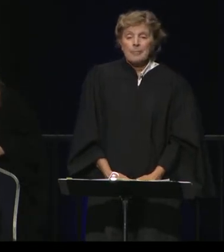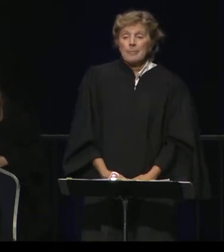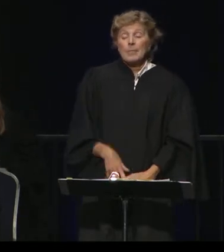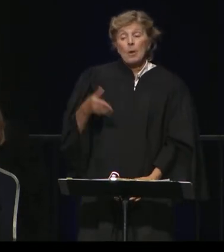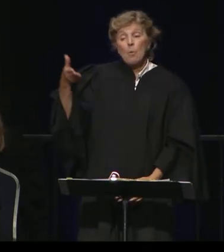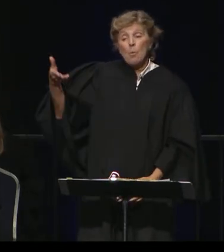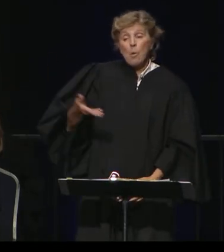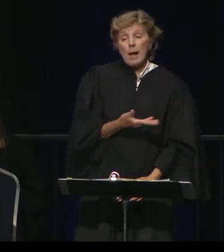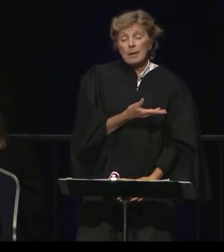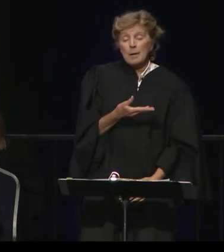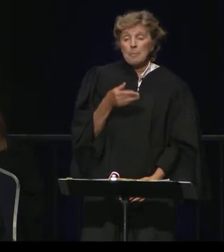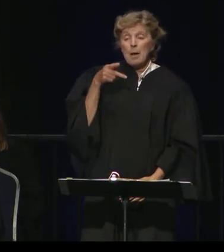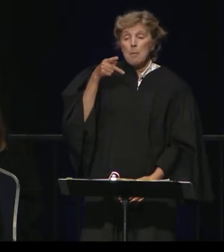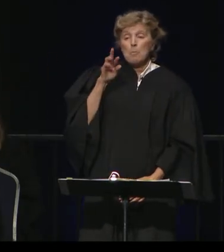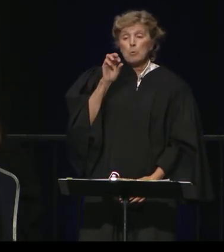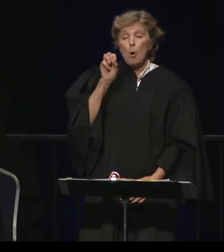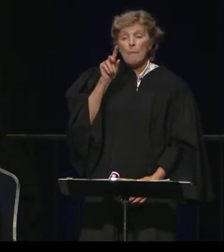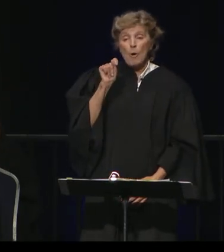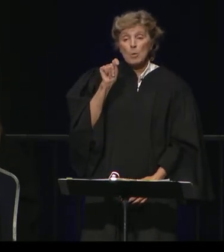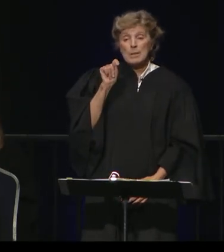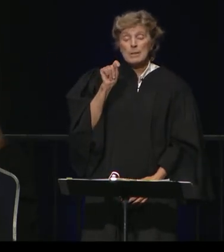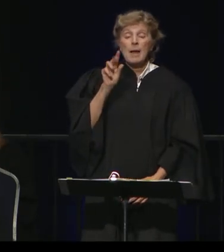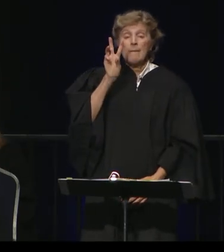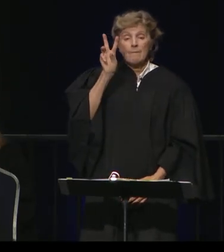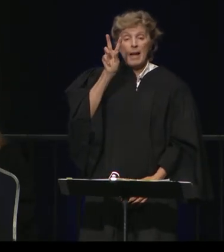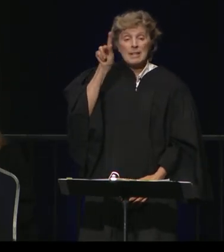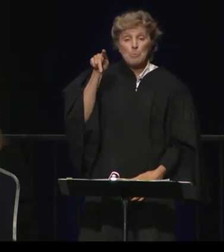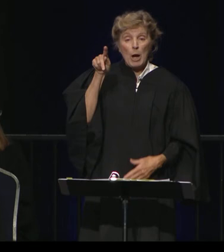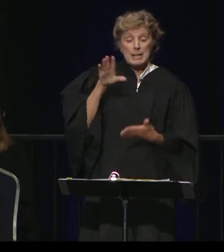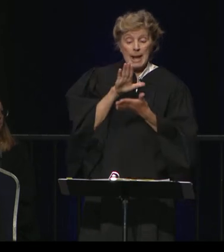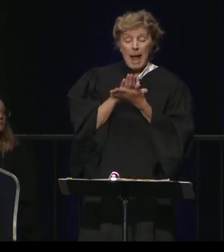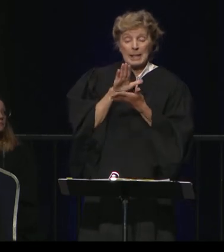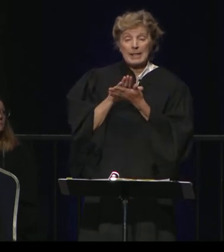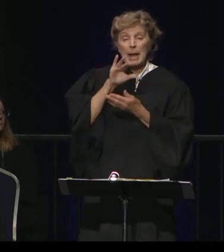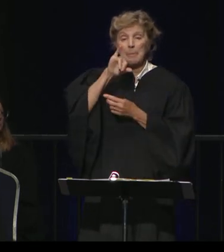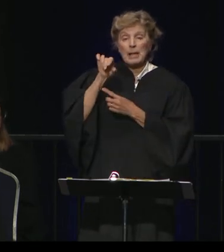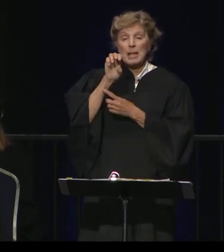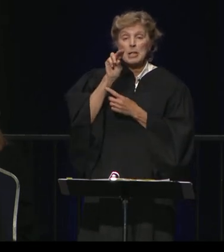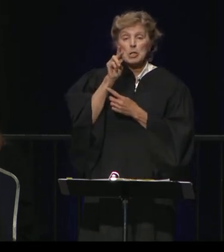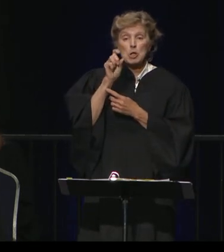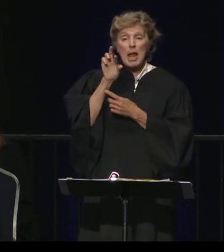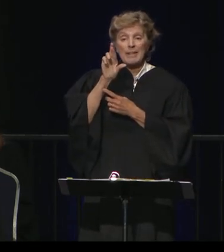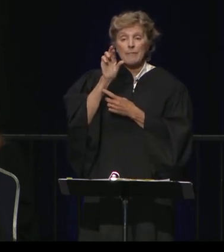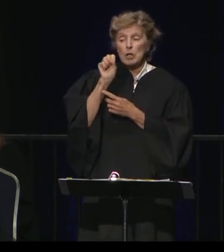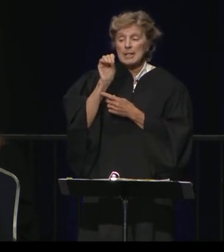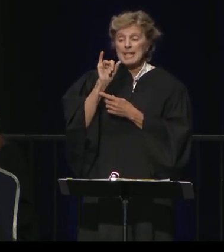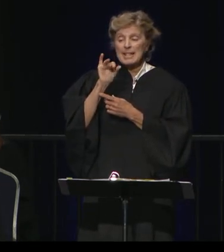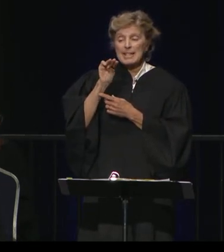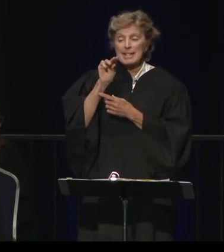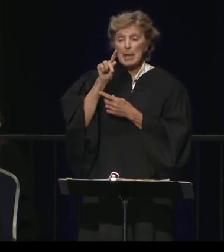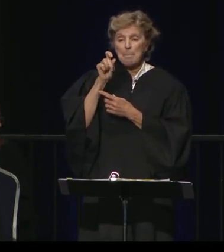Please welcome Provost and Vice President Academic Jennifer Simpson.